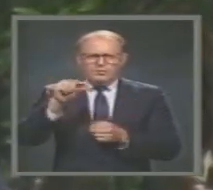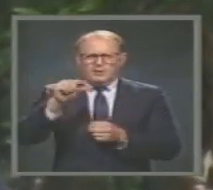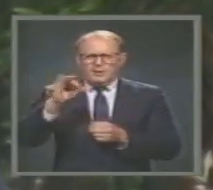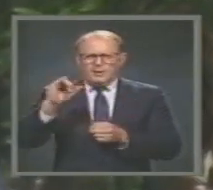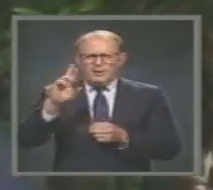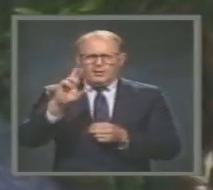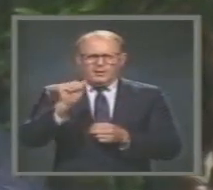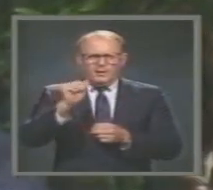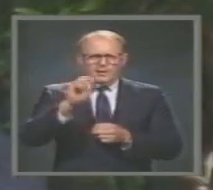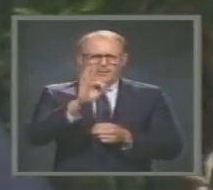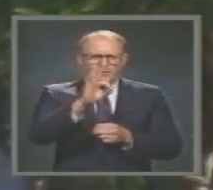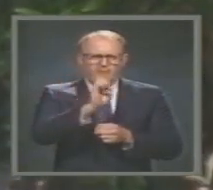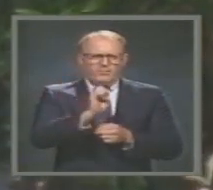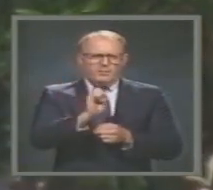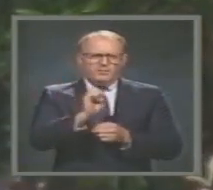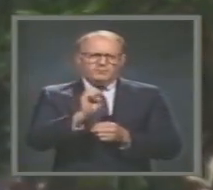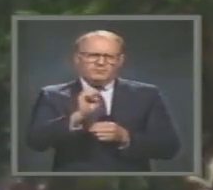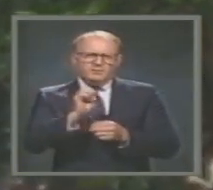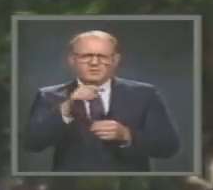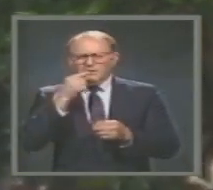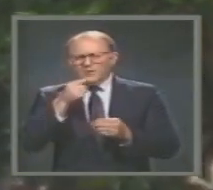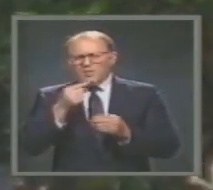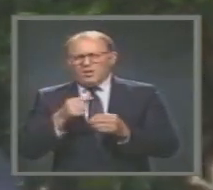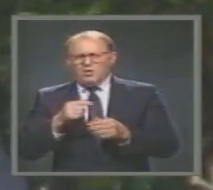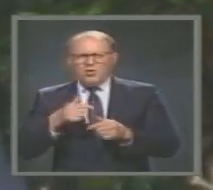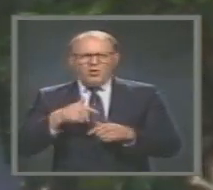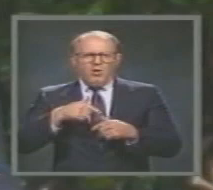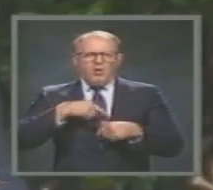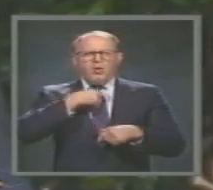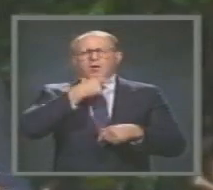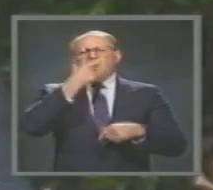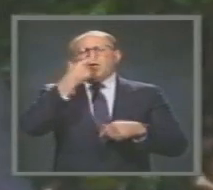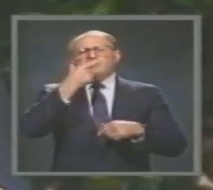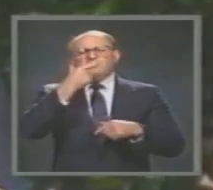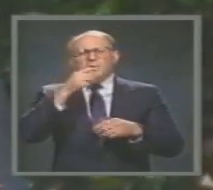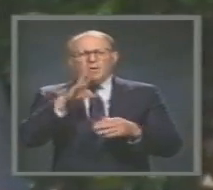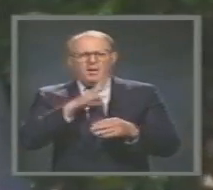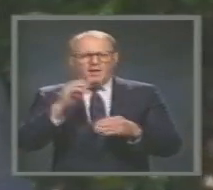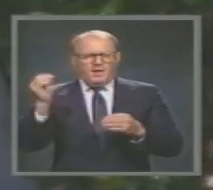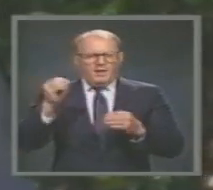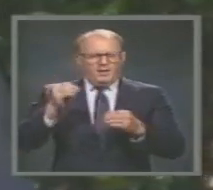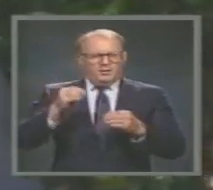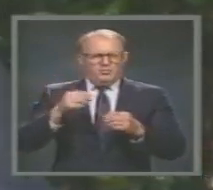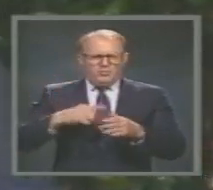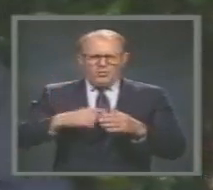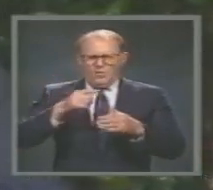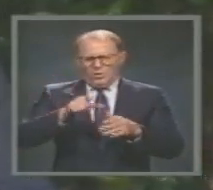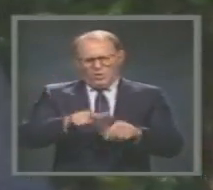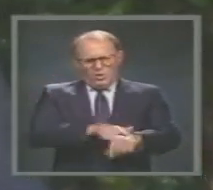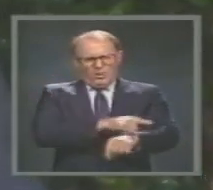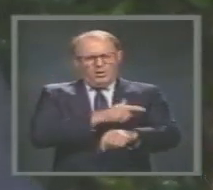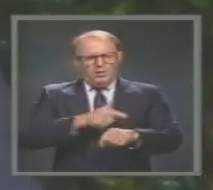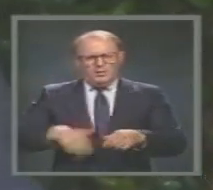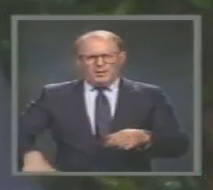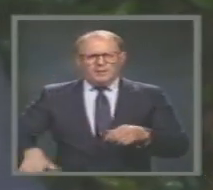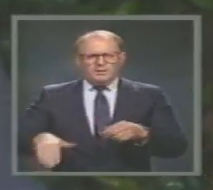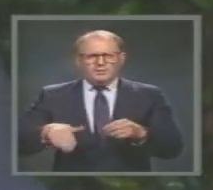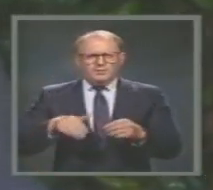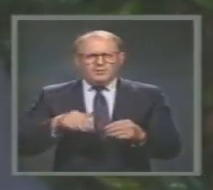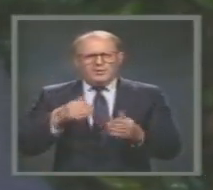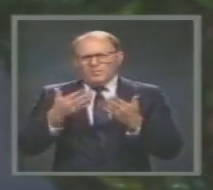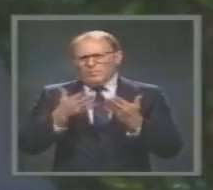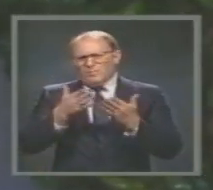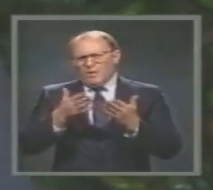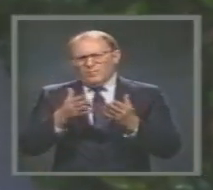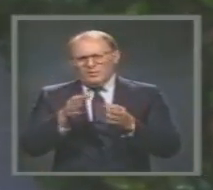long neck, four long legs. Would he describe the elephant as the huge gray-colored one with a tail